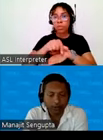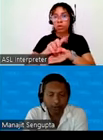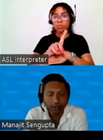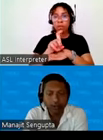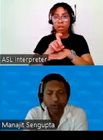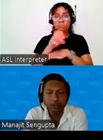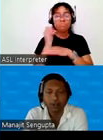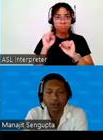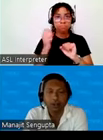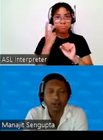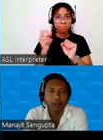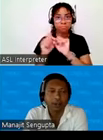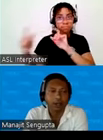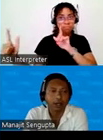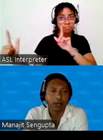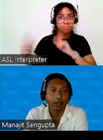please.